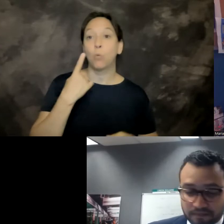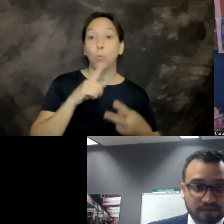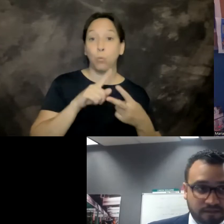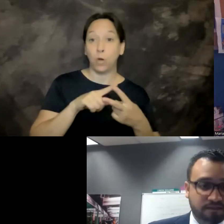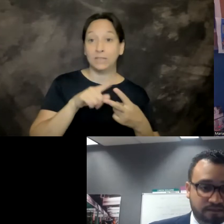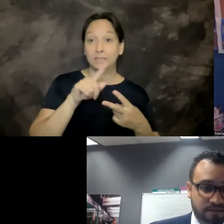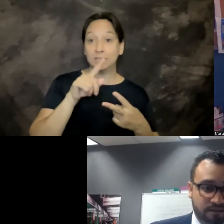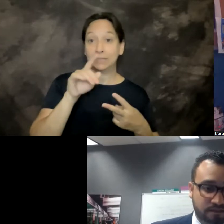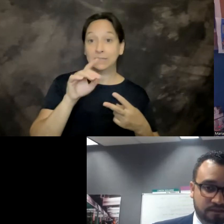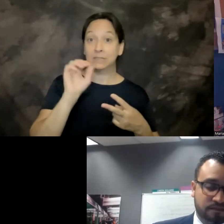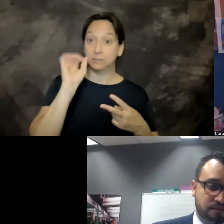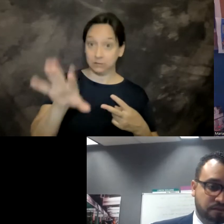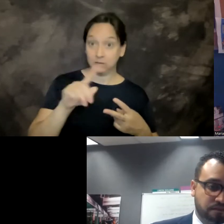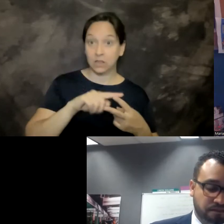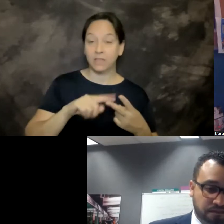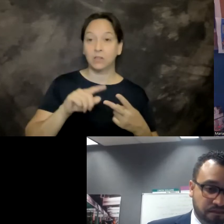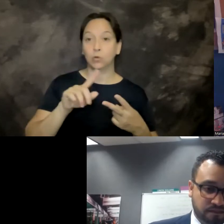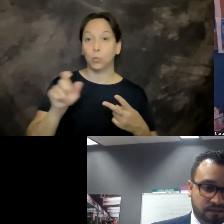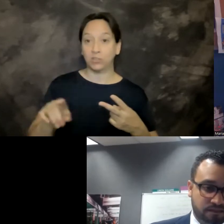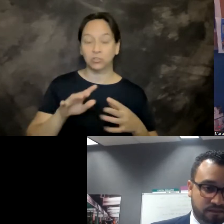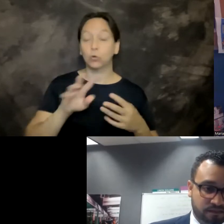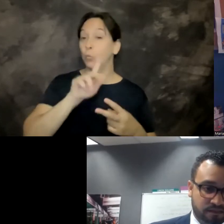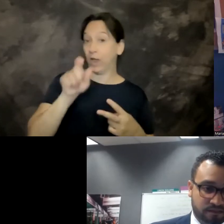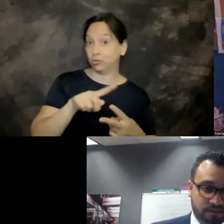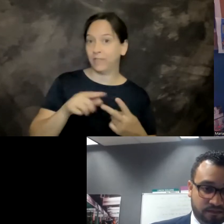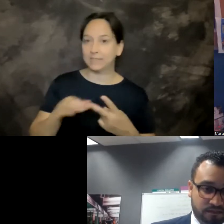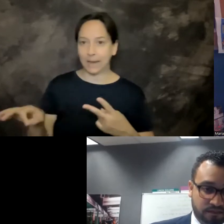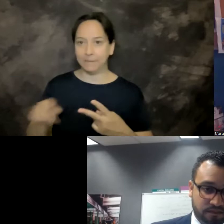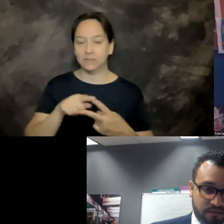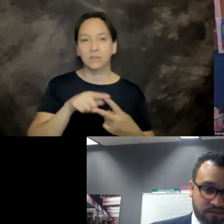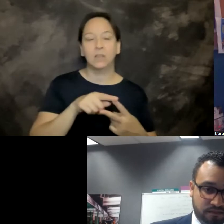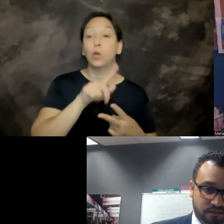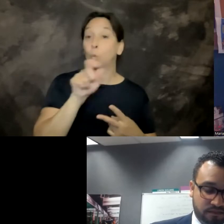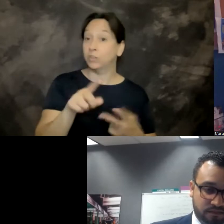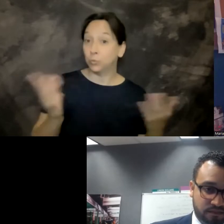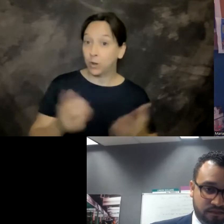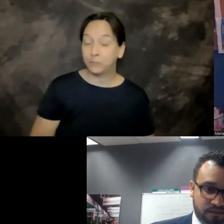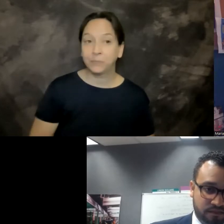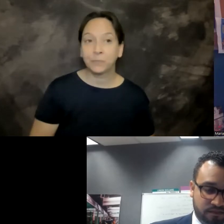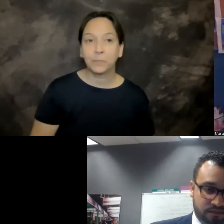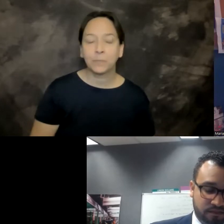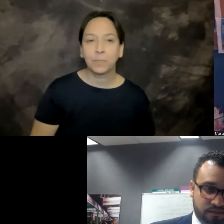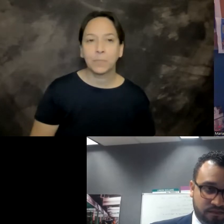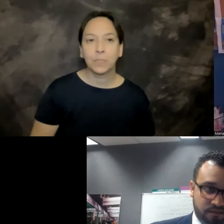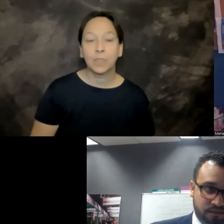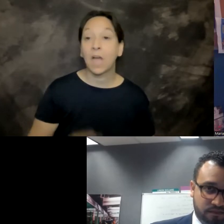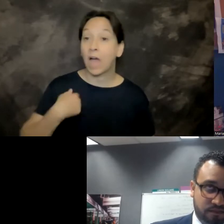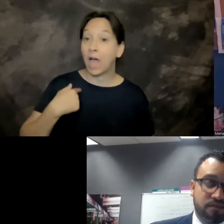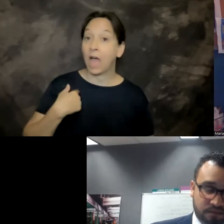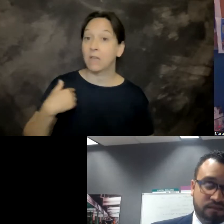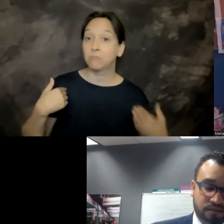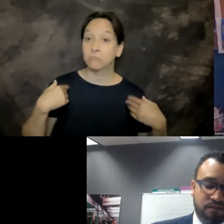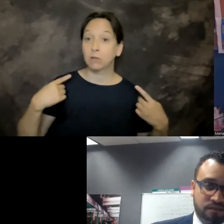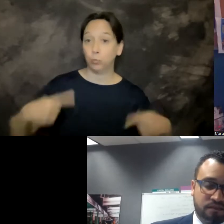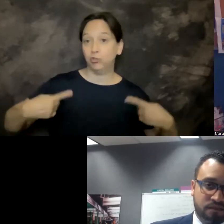one question. First question is it possible for, I'm a wheelchair user,